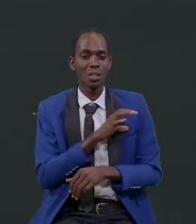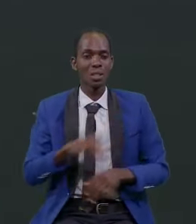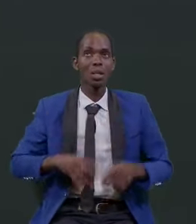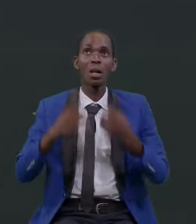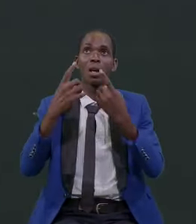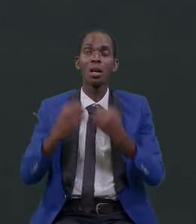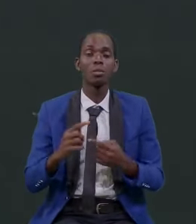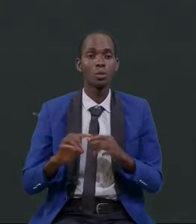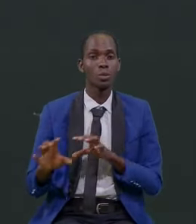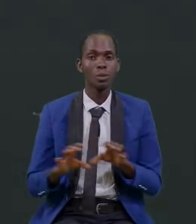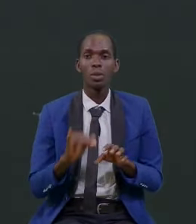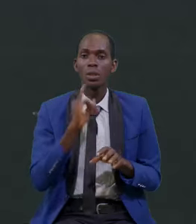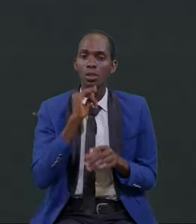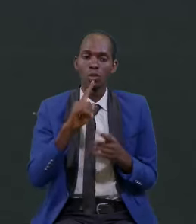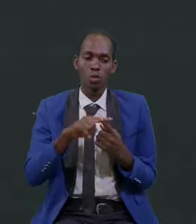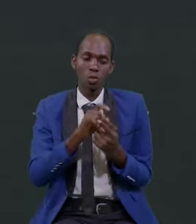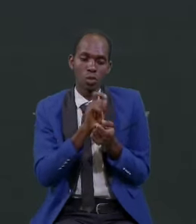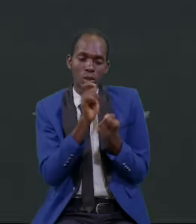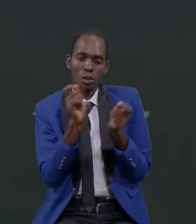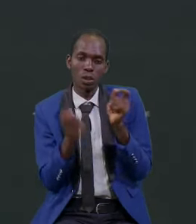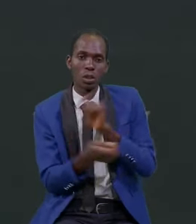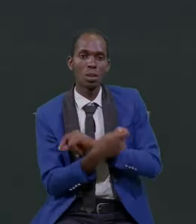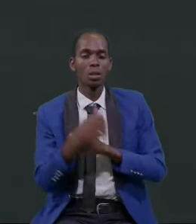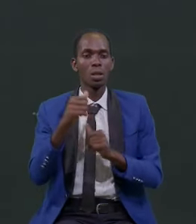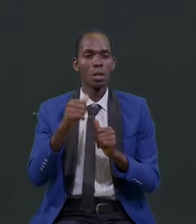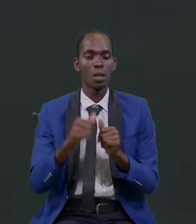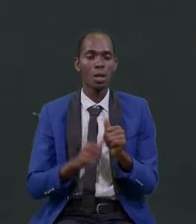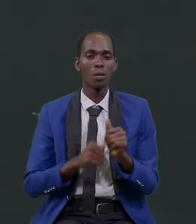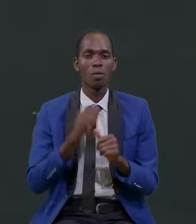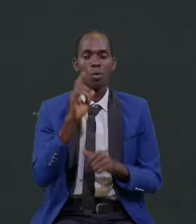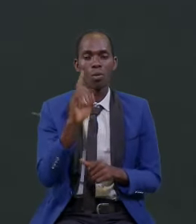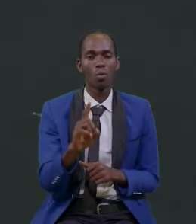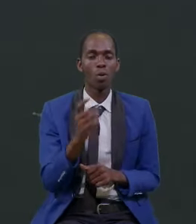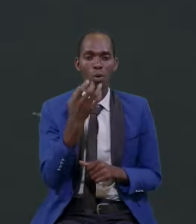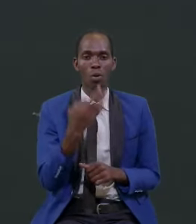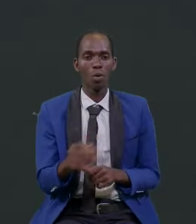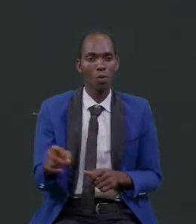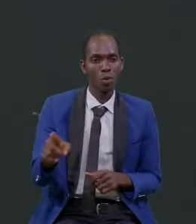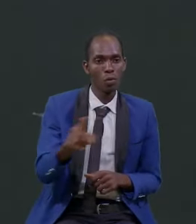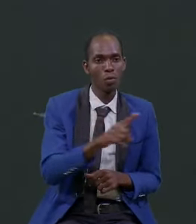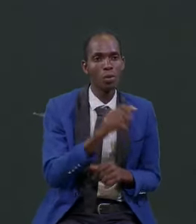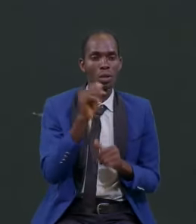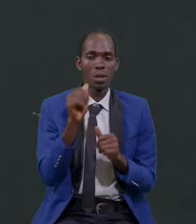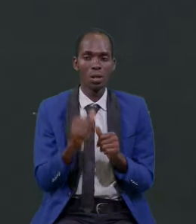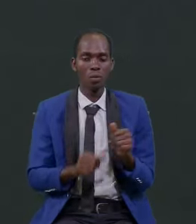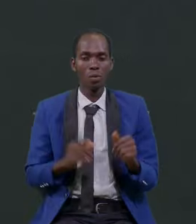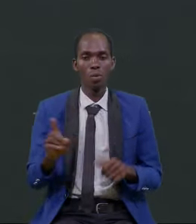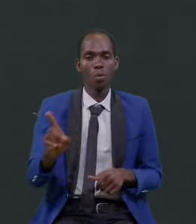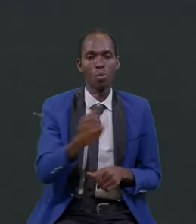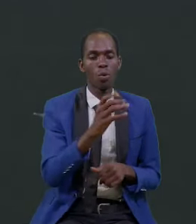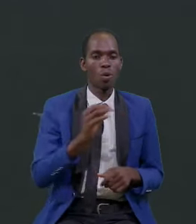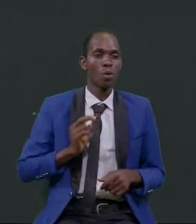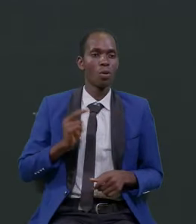to turn every one of you, every one of us,